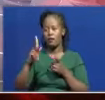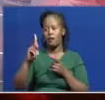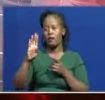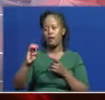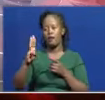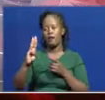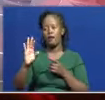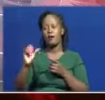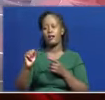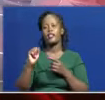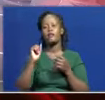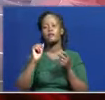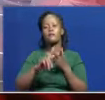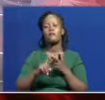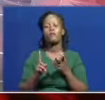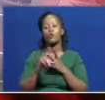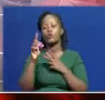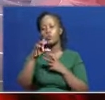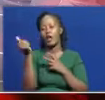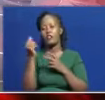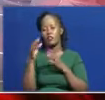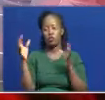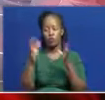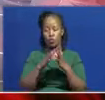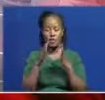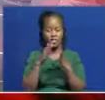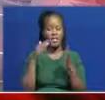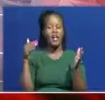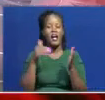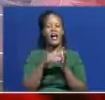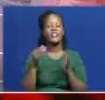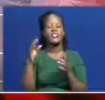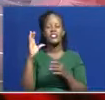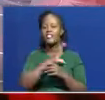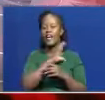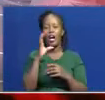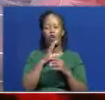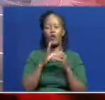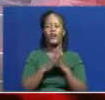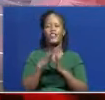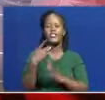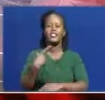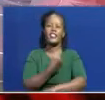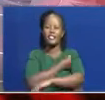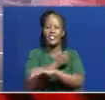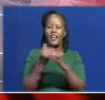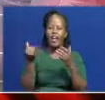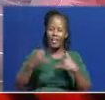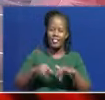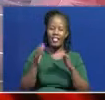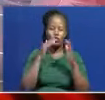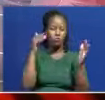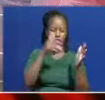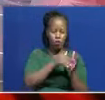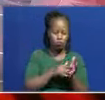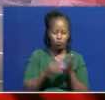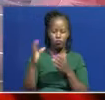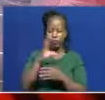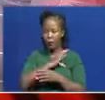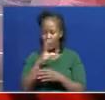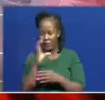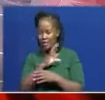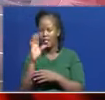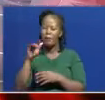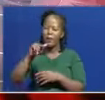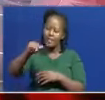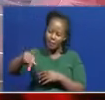the National Authority for the Campaign Against Alcohol and Drug Abuse are compromising the vetting of liquor vendors by demanding